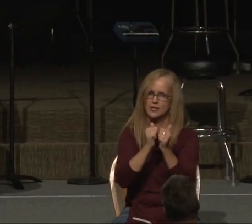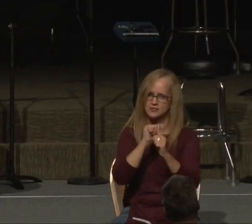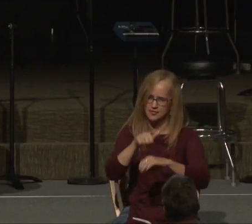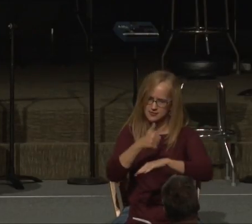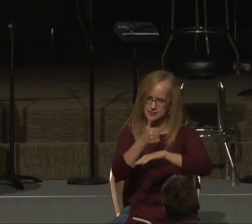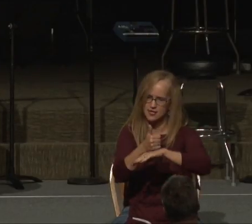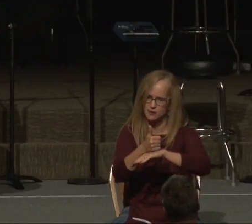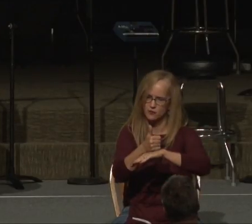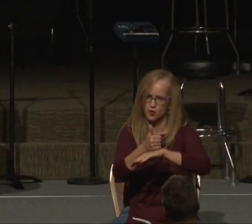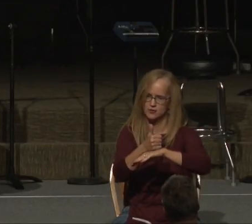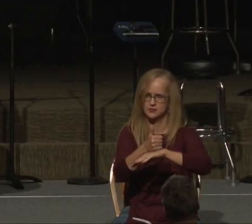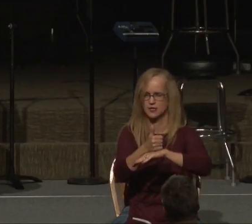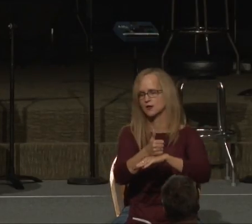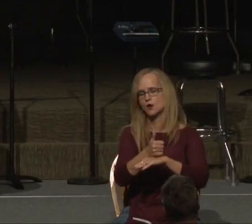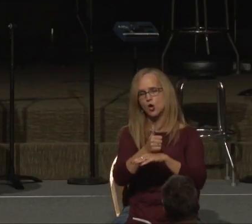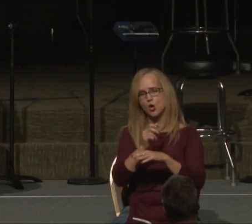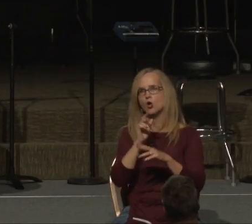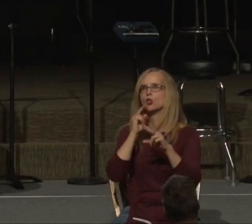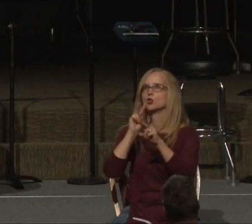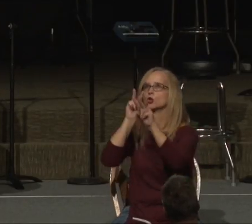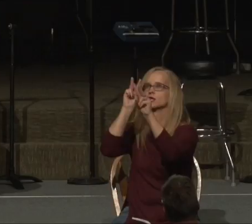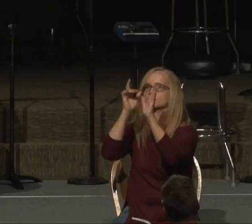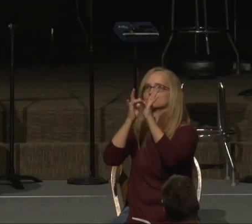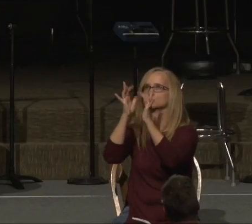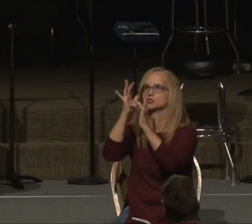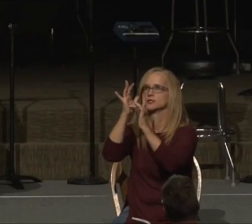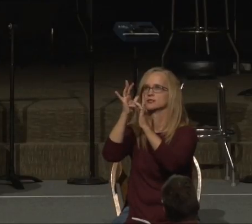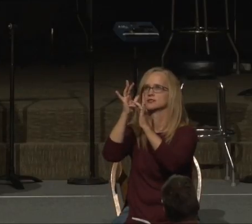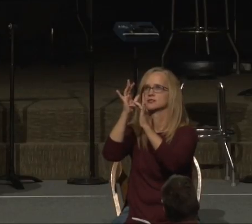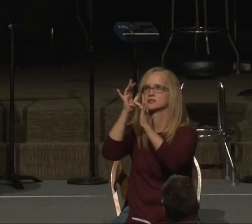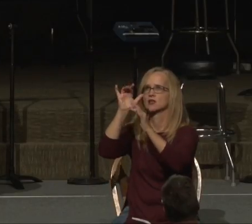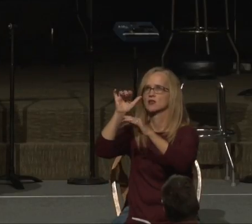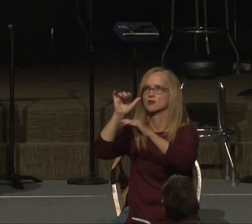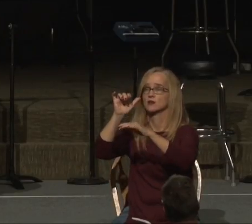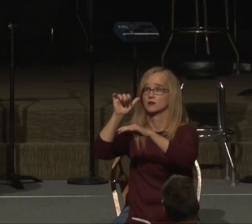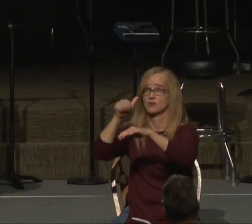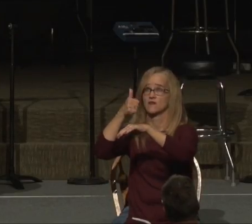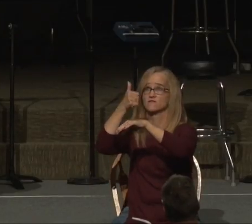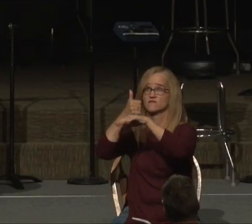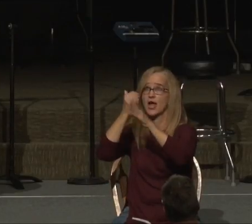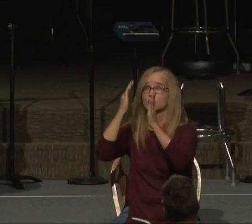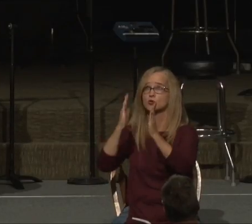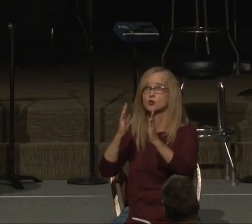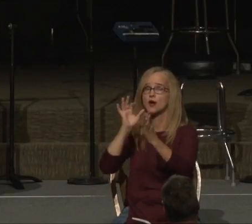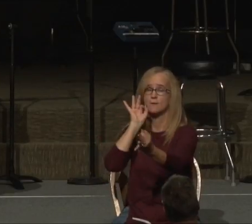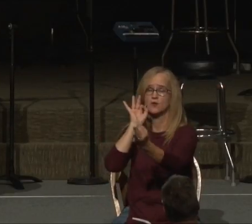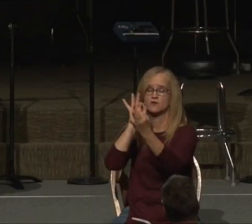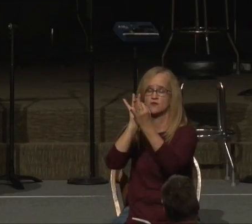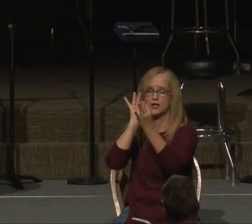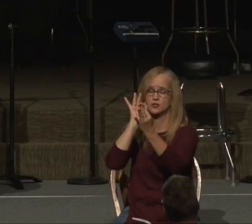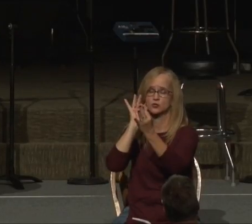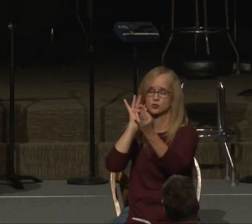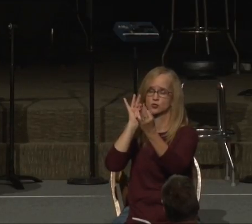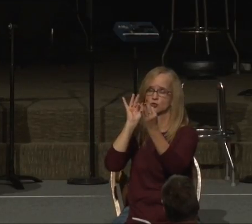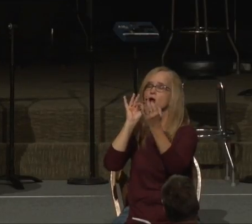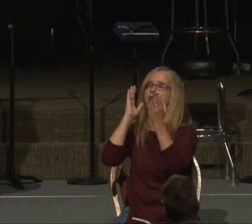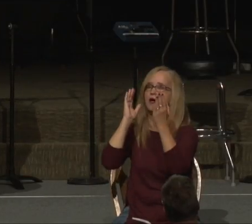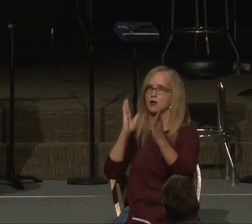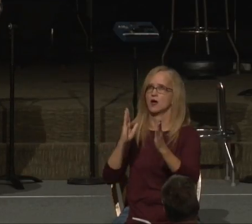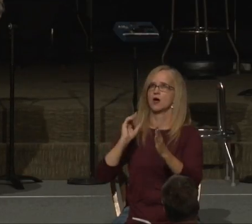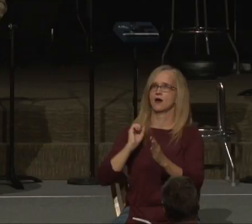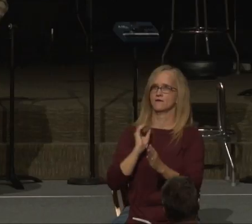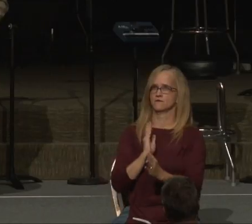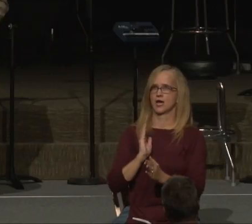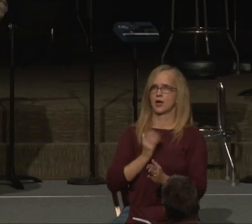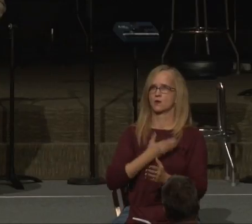before us, looking to Jesus, the founder and perfecter of our faith, who for the